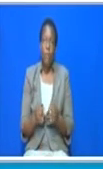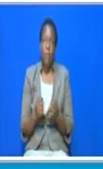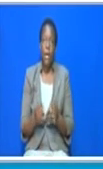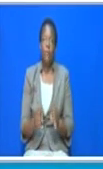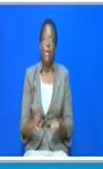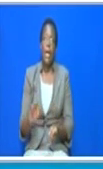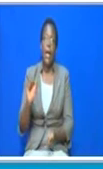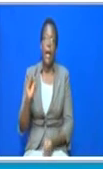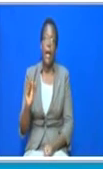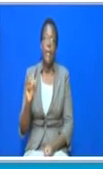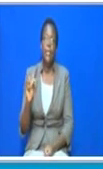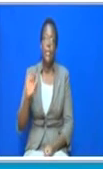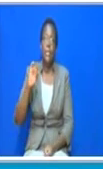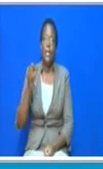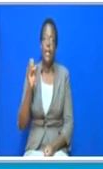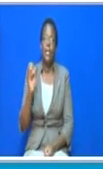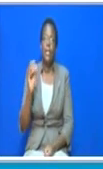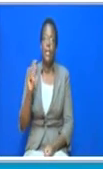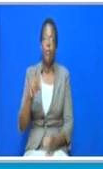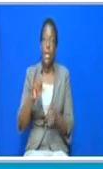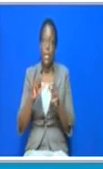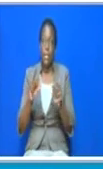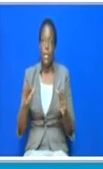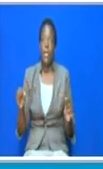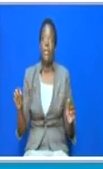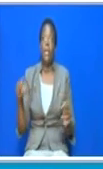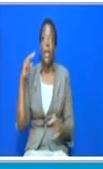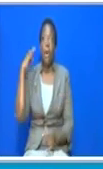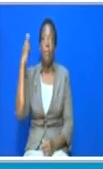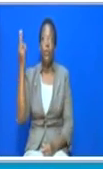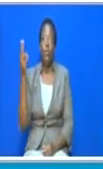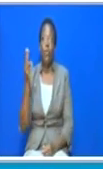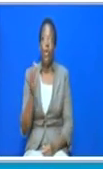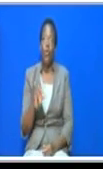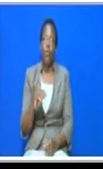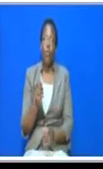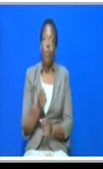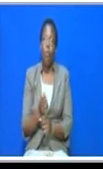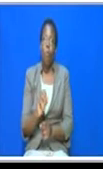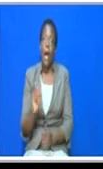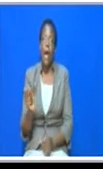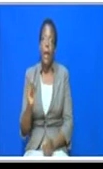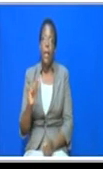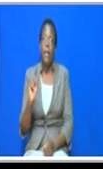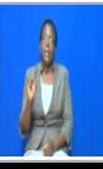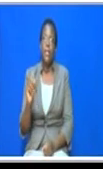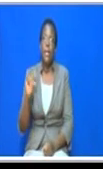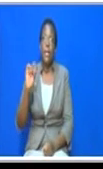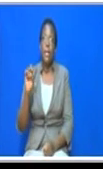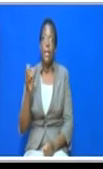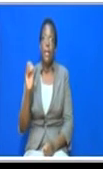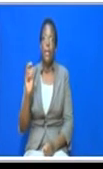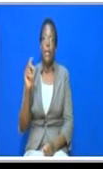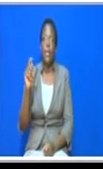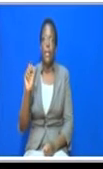a sentence. Number 2, you should be able to form an adjective from a given word. Number 3, you should